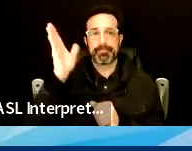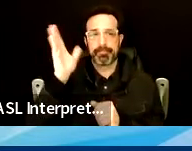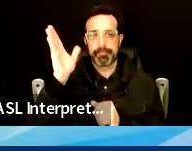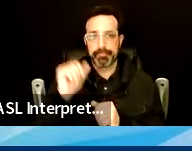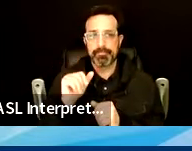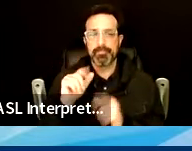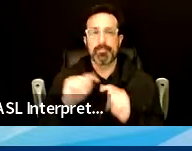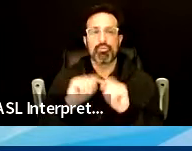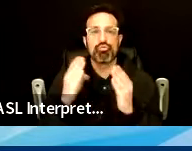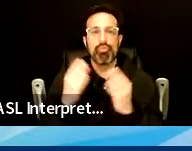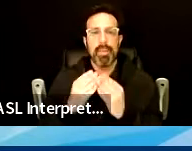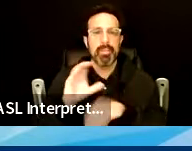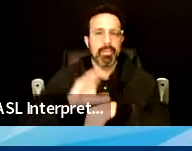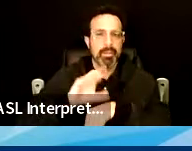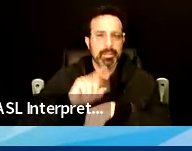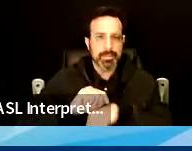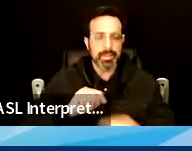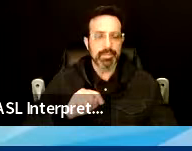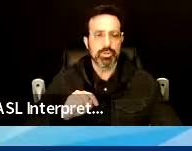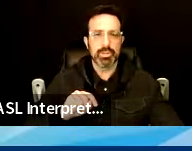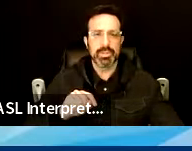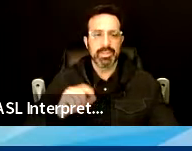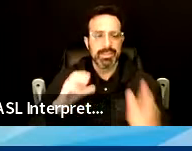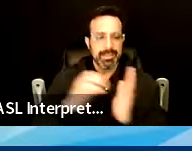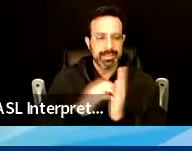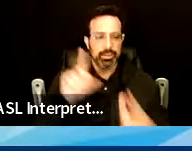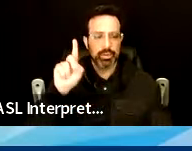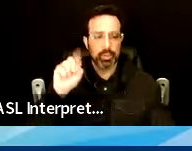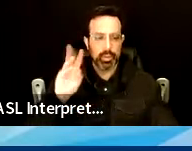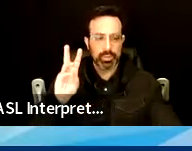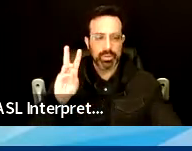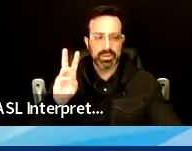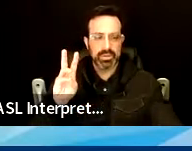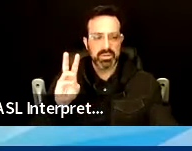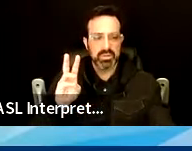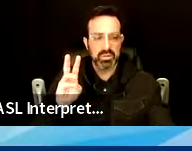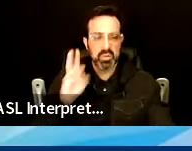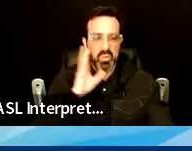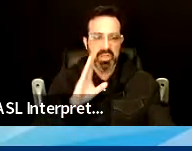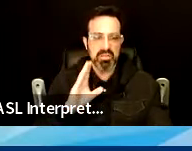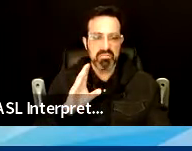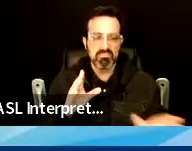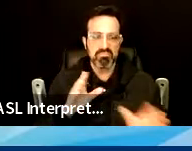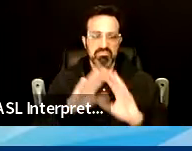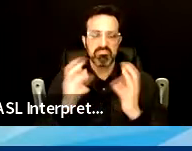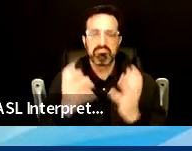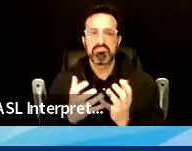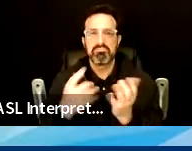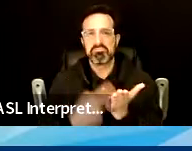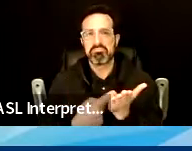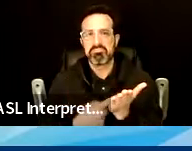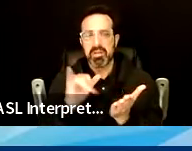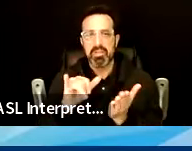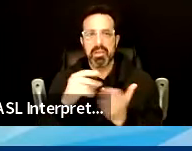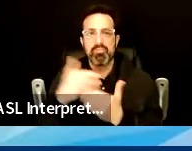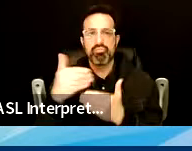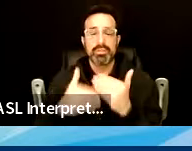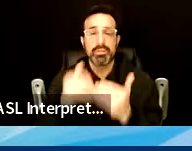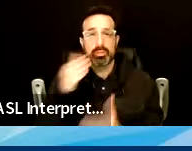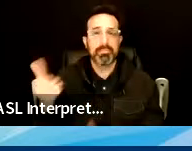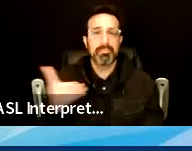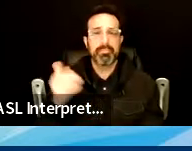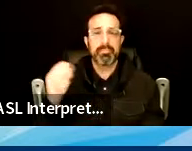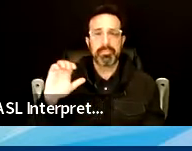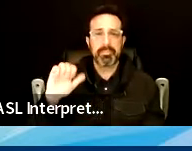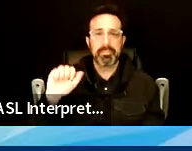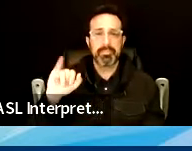the tribal consultation and Section 106, so an overview of those processes. So I will invite Cassie Rippey, our tribal